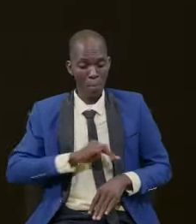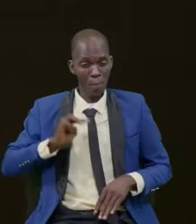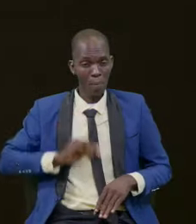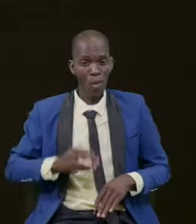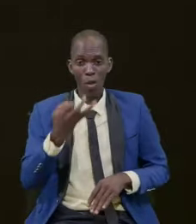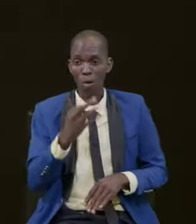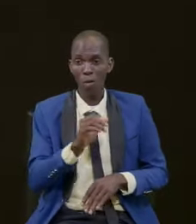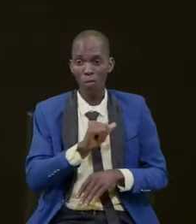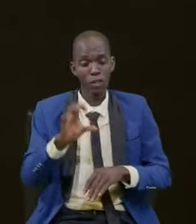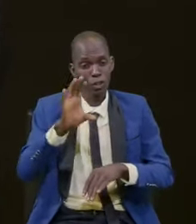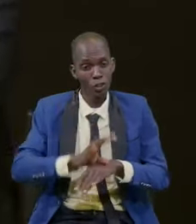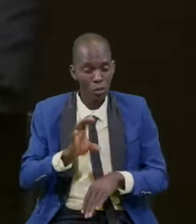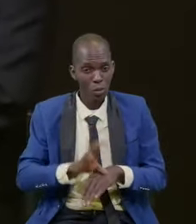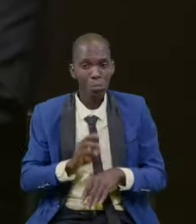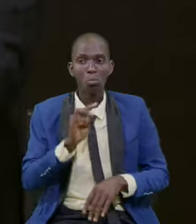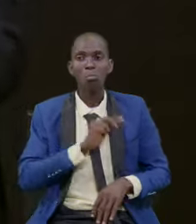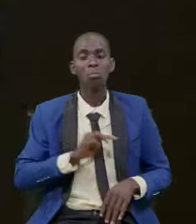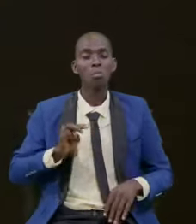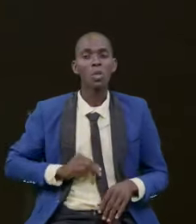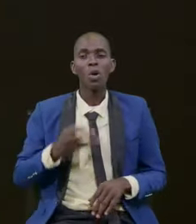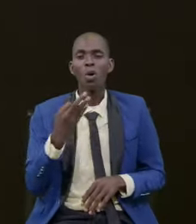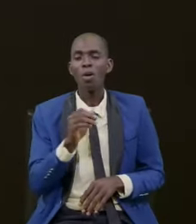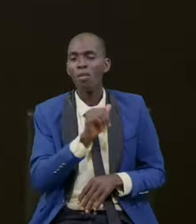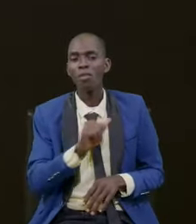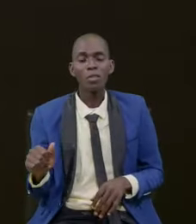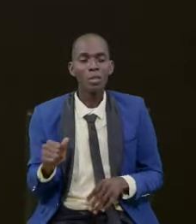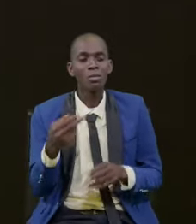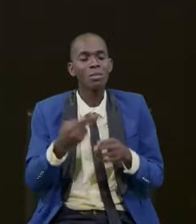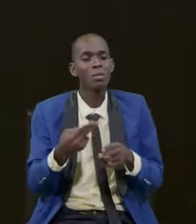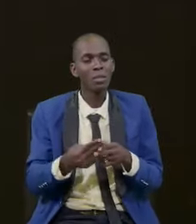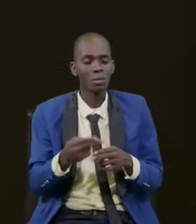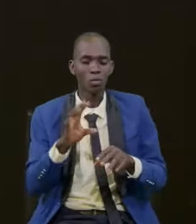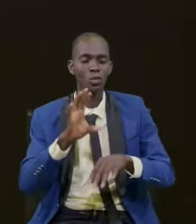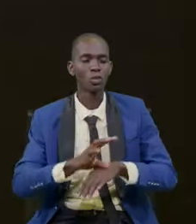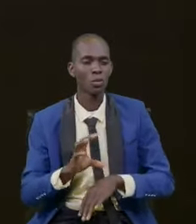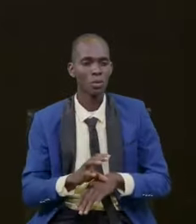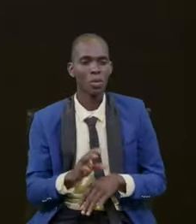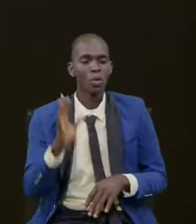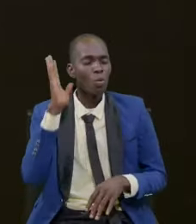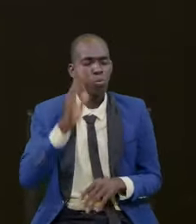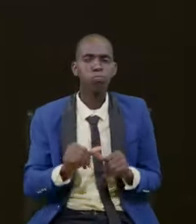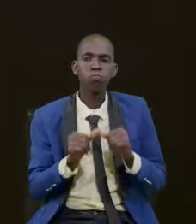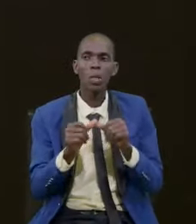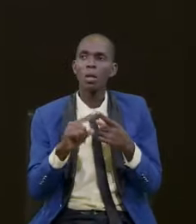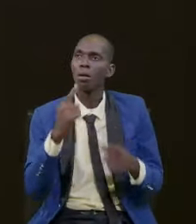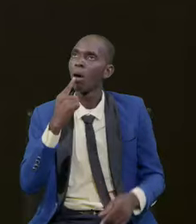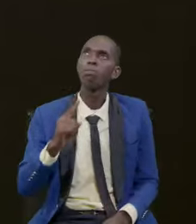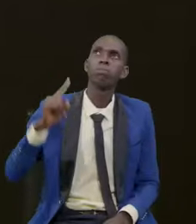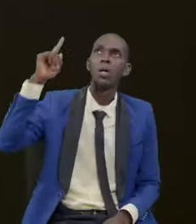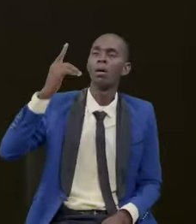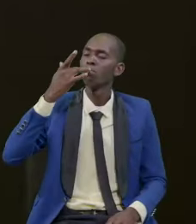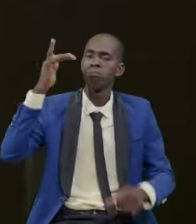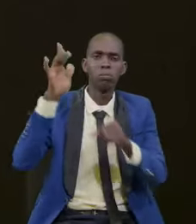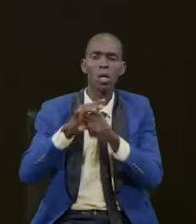of a denomination, members of a so-called church, They swear and swear and swear